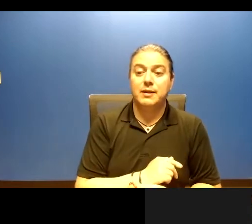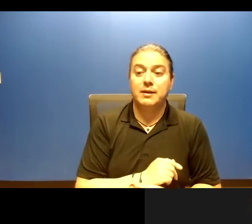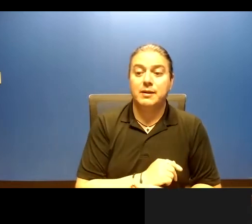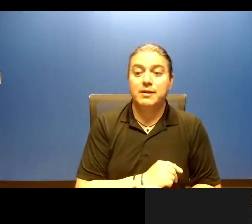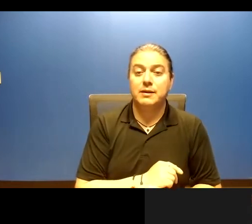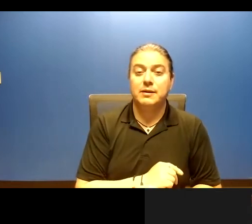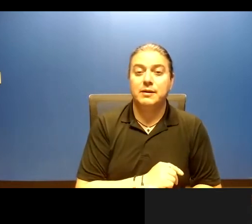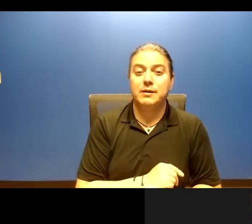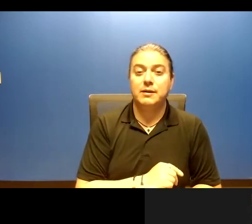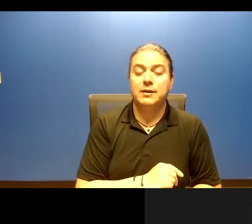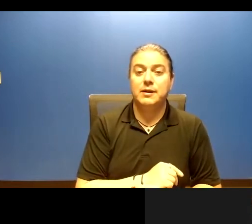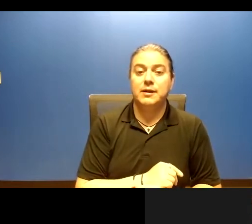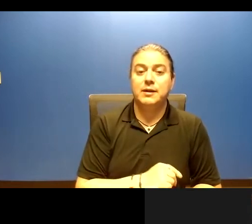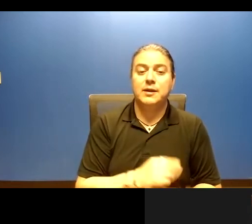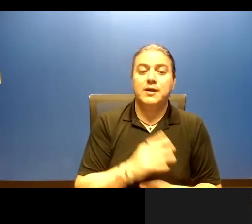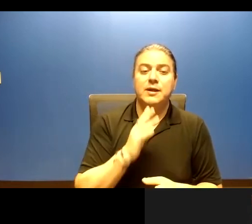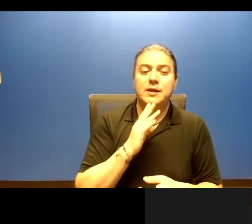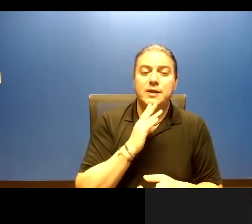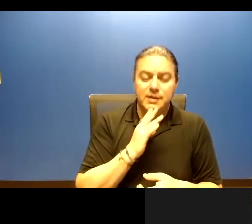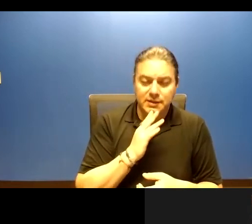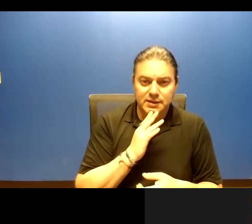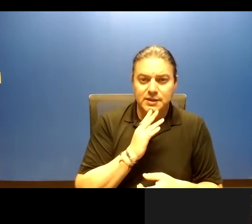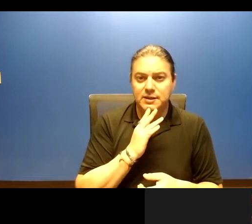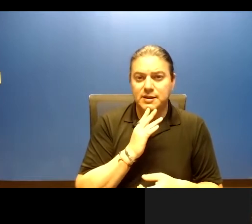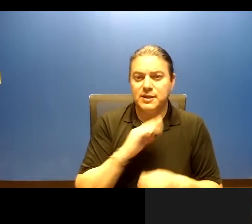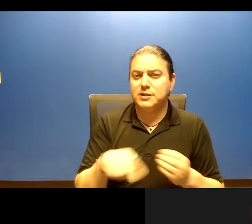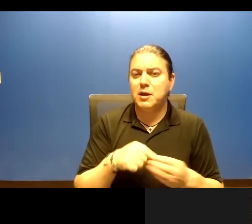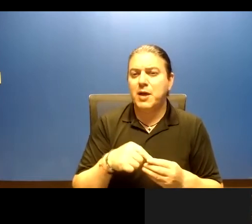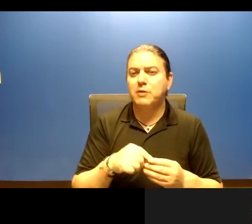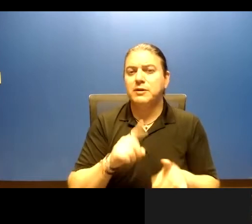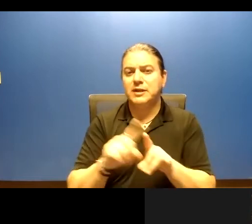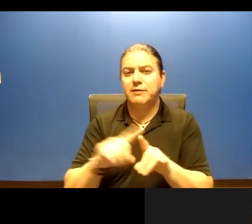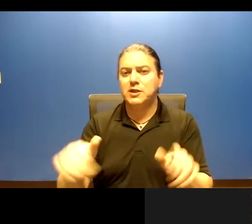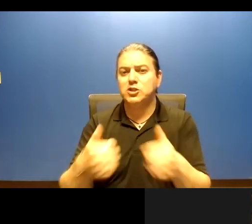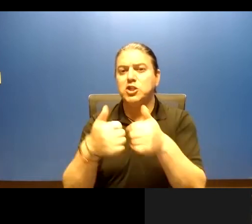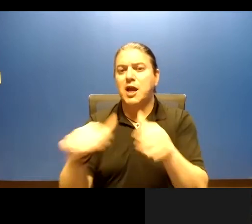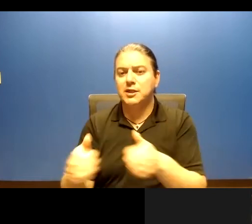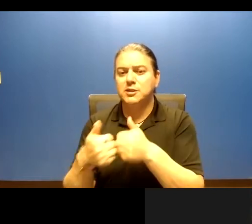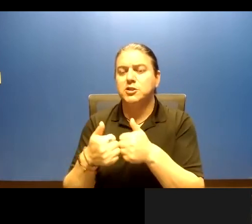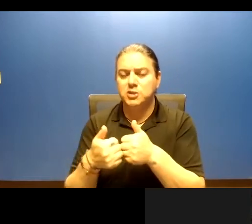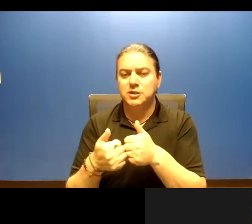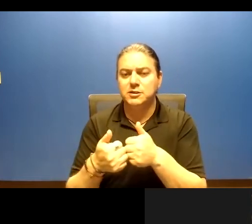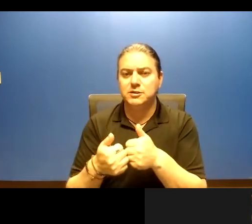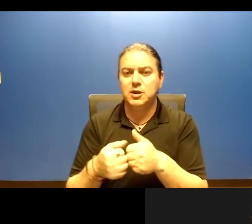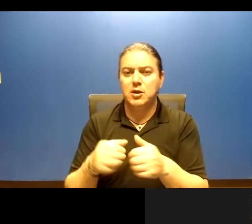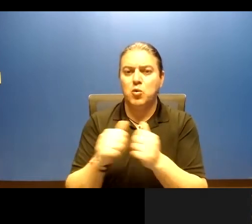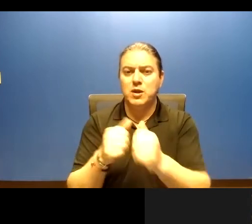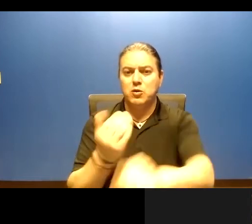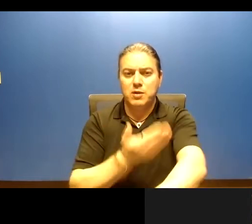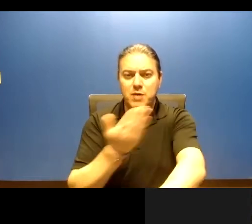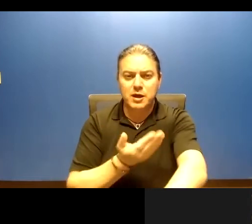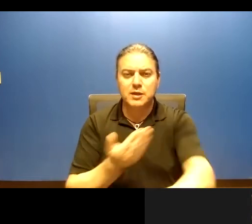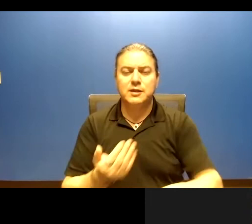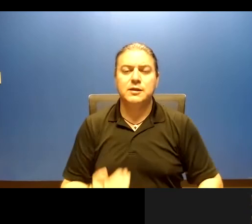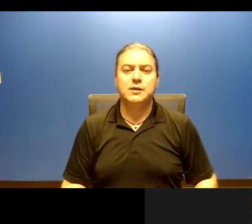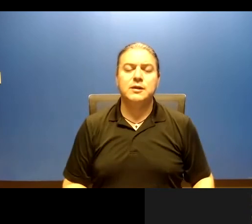Sheri, since we just kind of talked to you about all of these challenges with the remodels, can you talk a